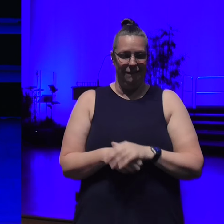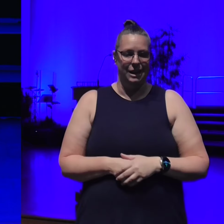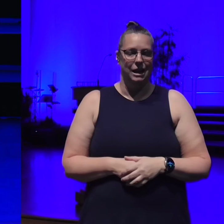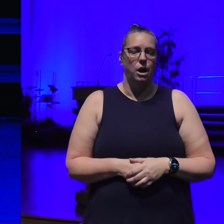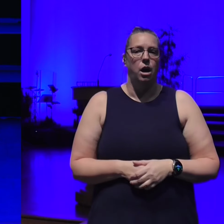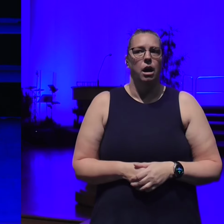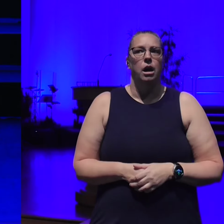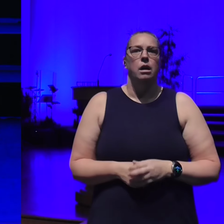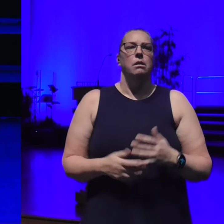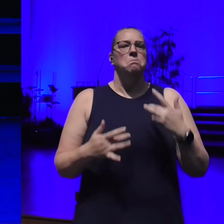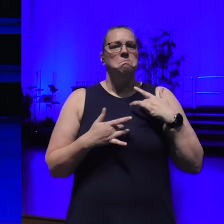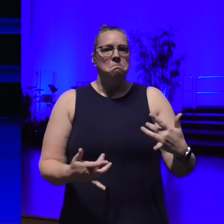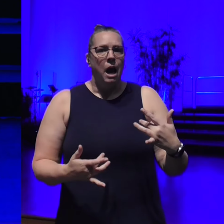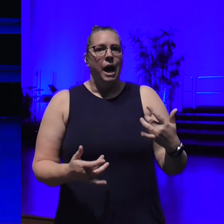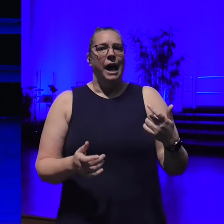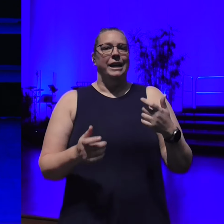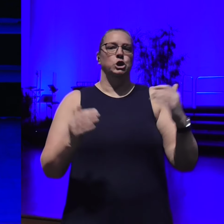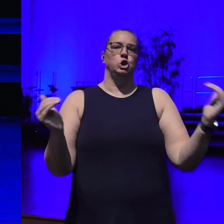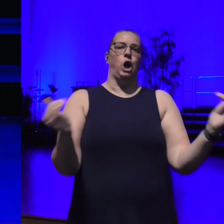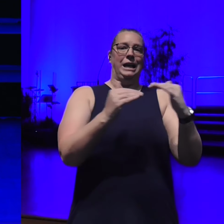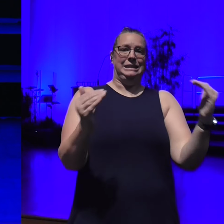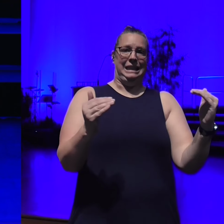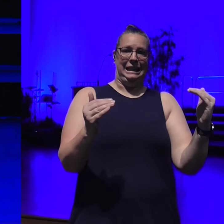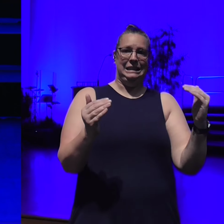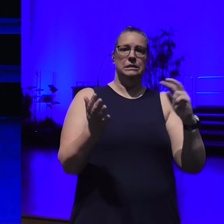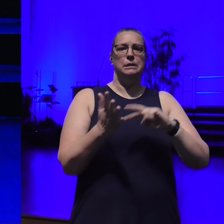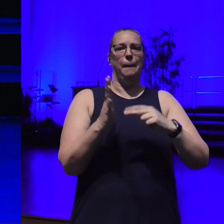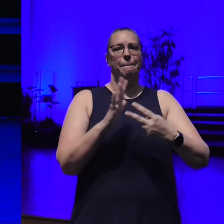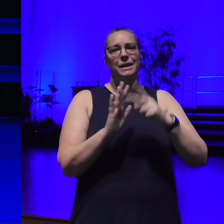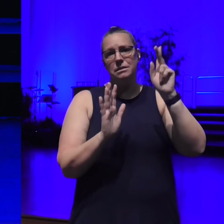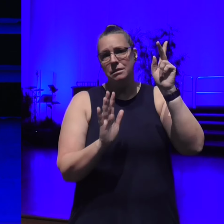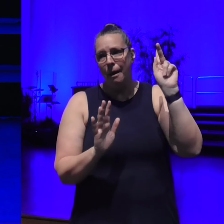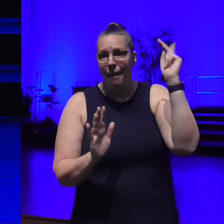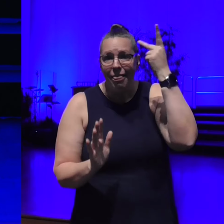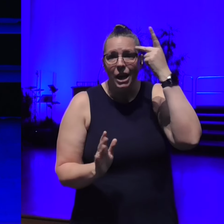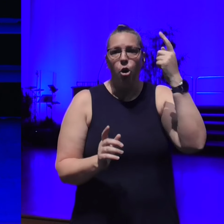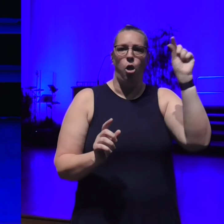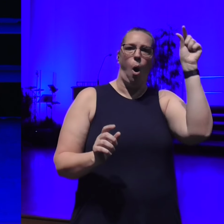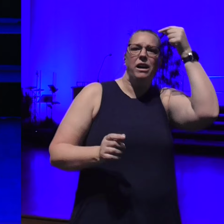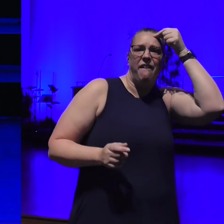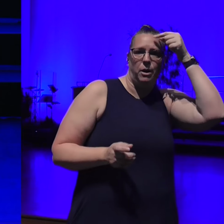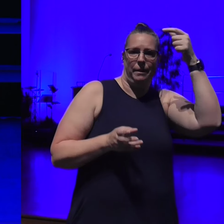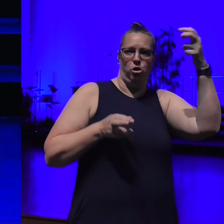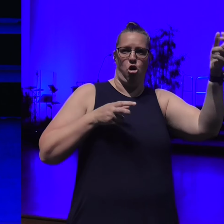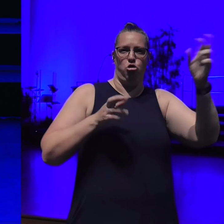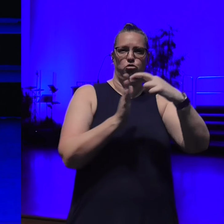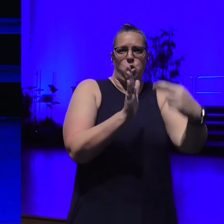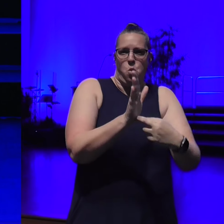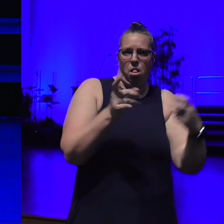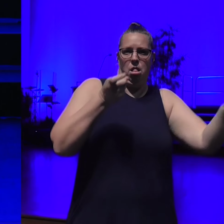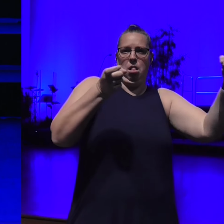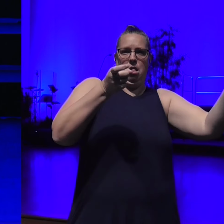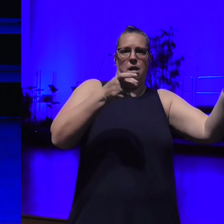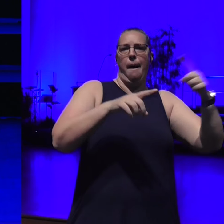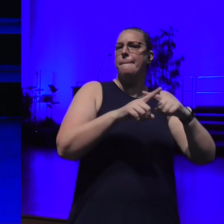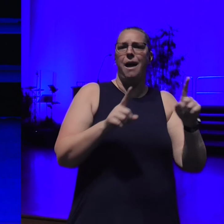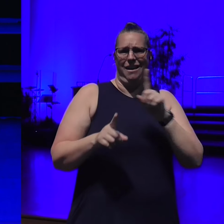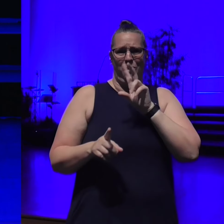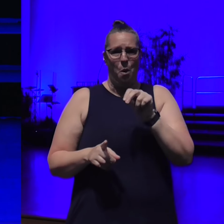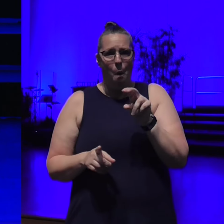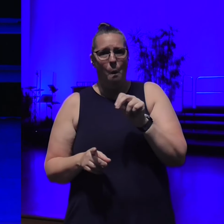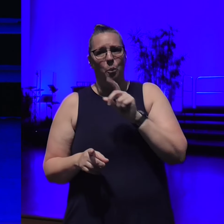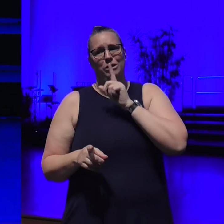Usually justice is associated with political and governmental rule, but really it needs to permeate every phase of life